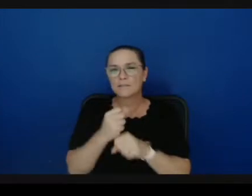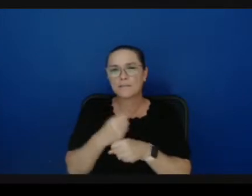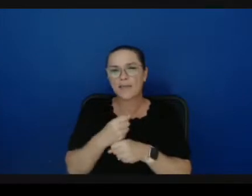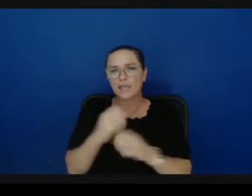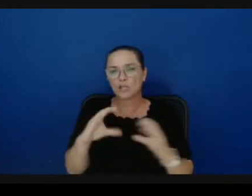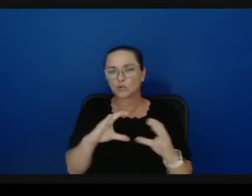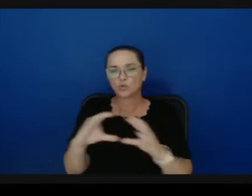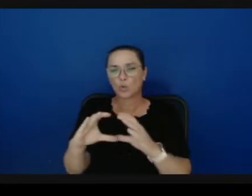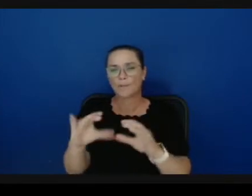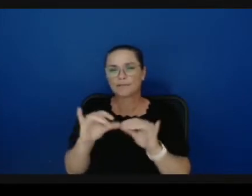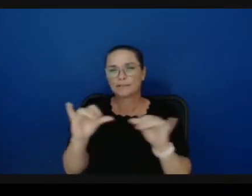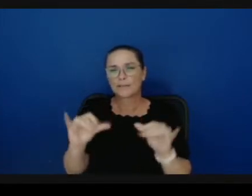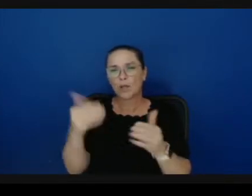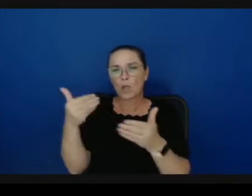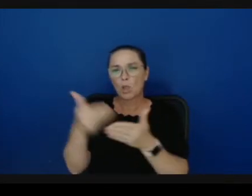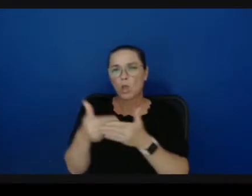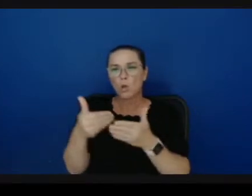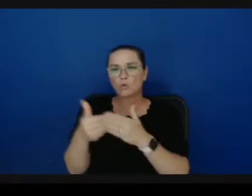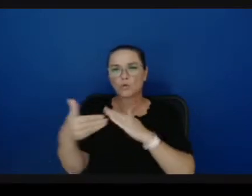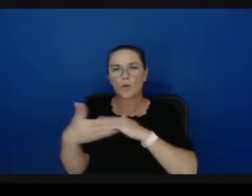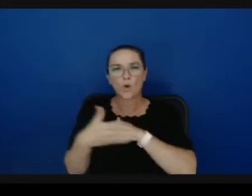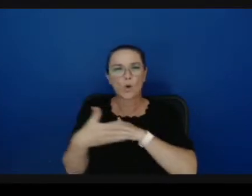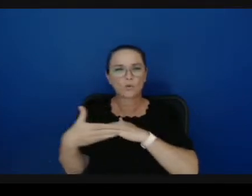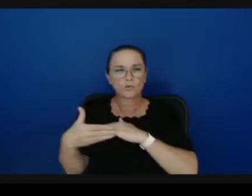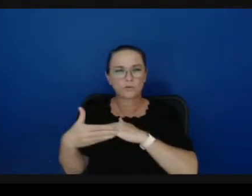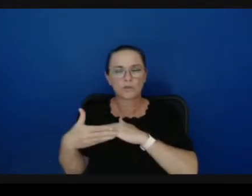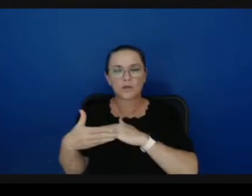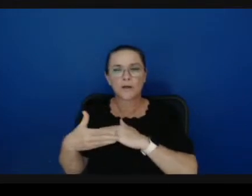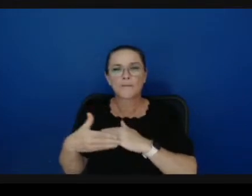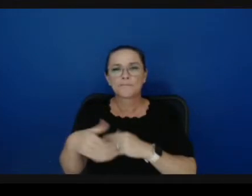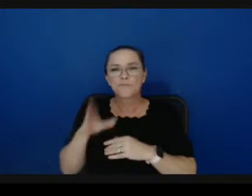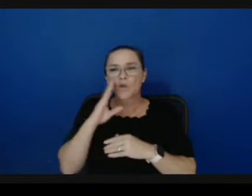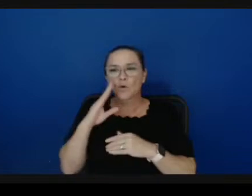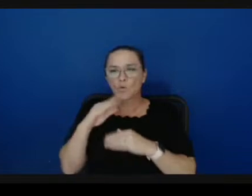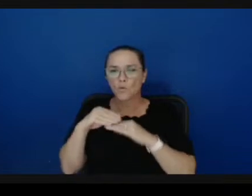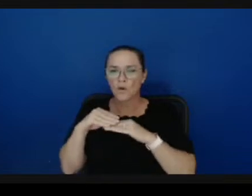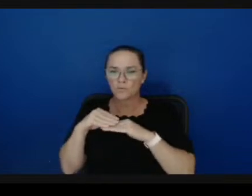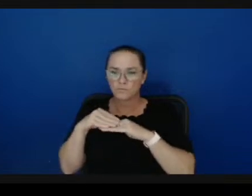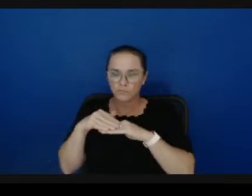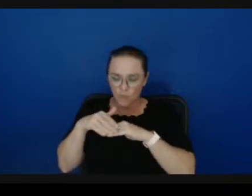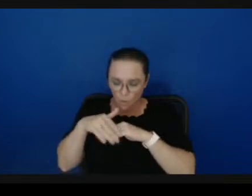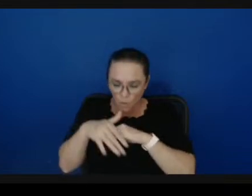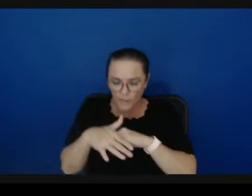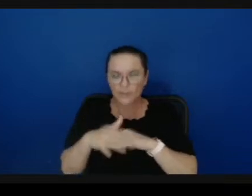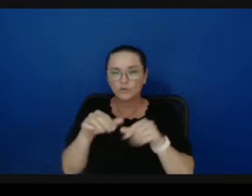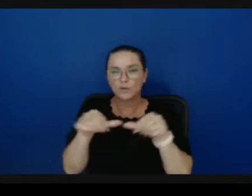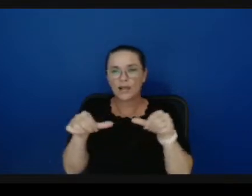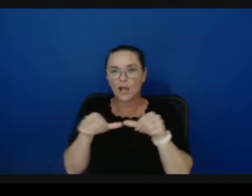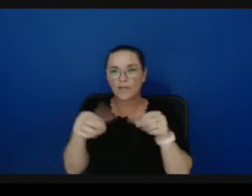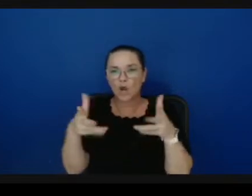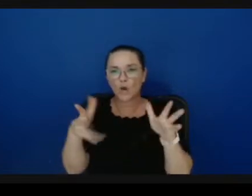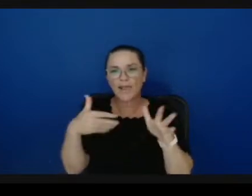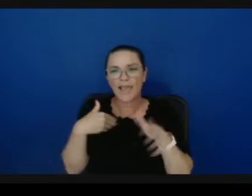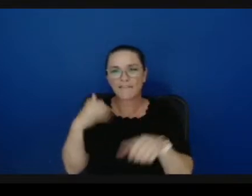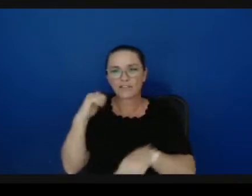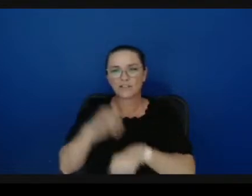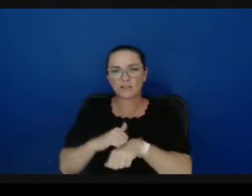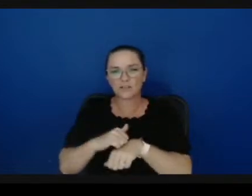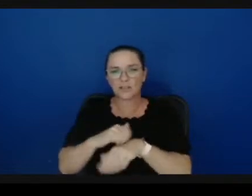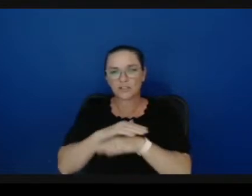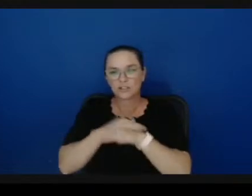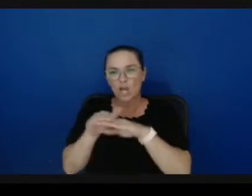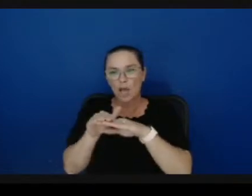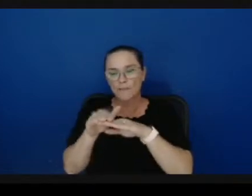very close to the coastline, where it will enter into an area that has a solidified top, but the inside